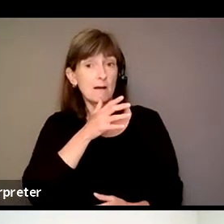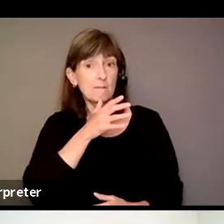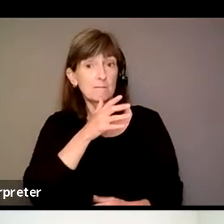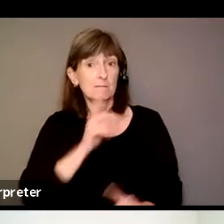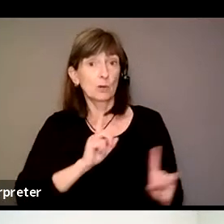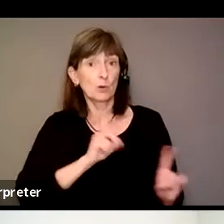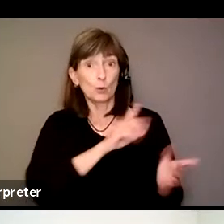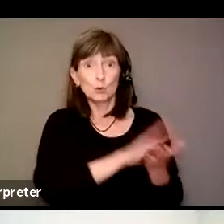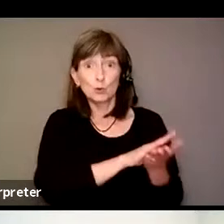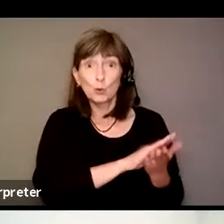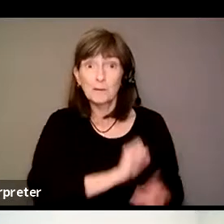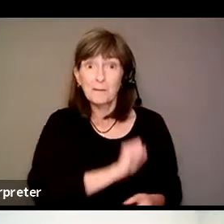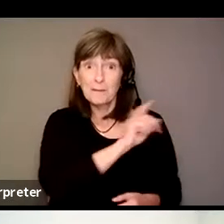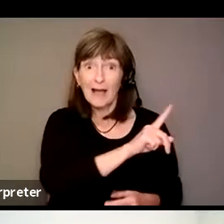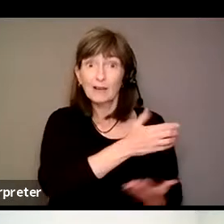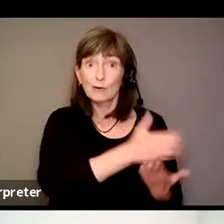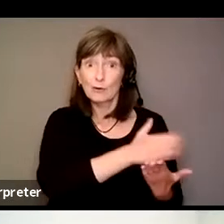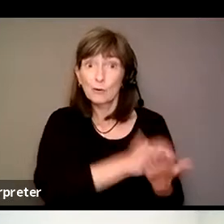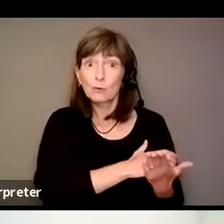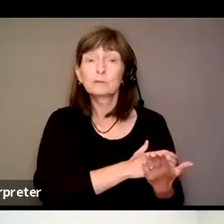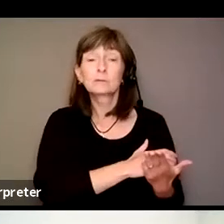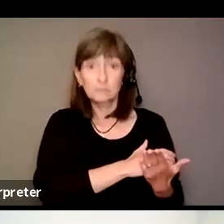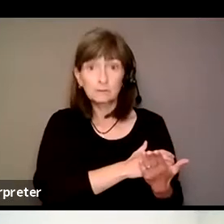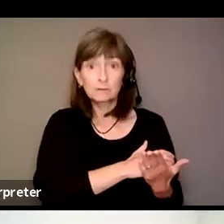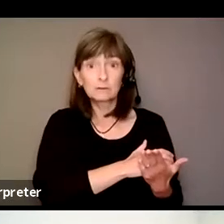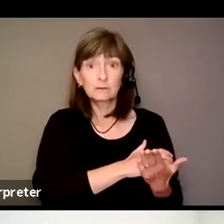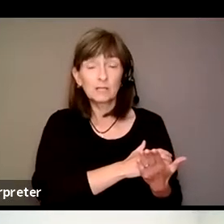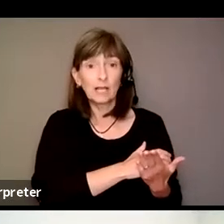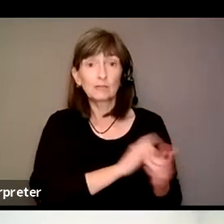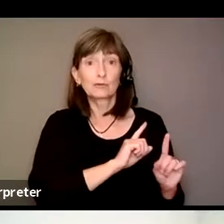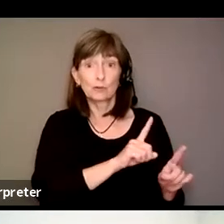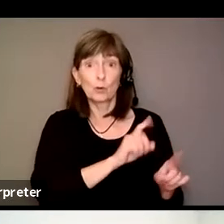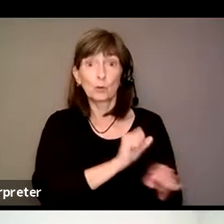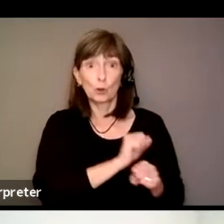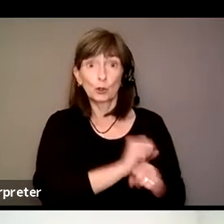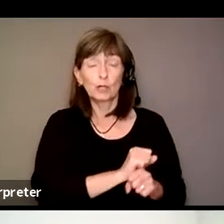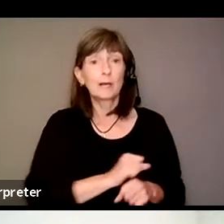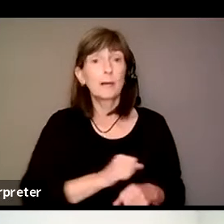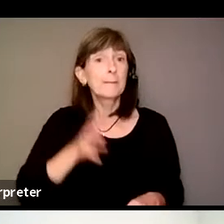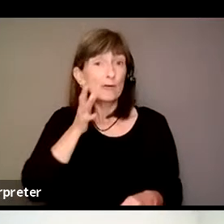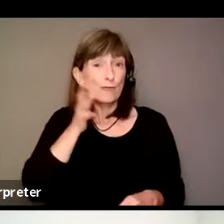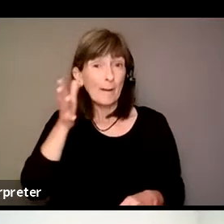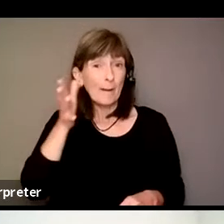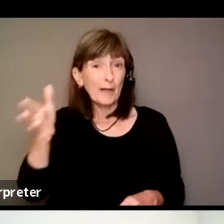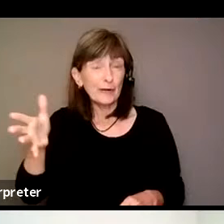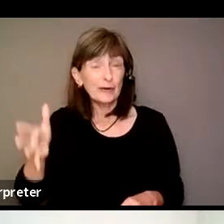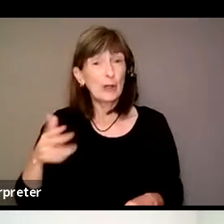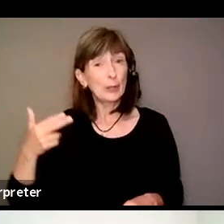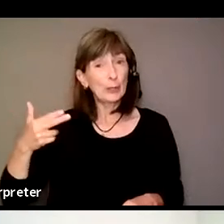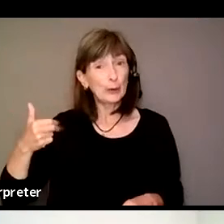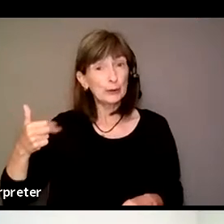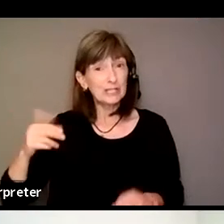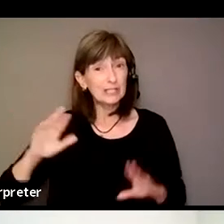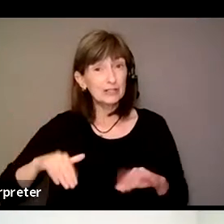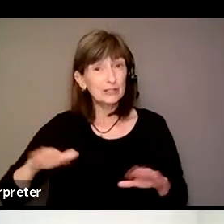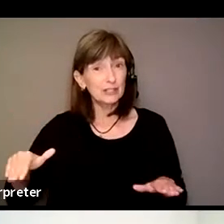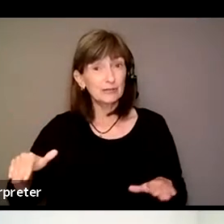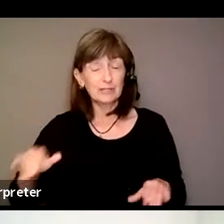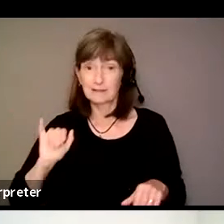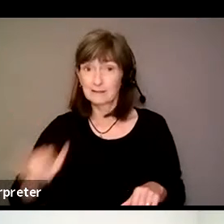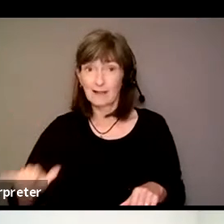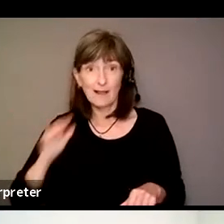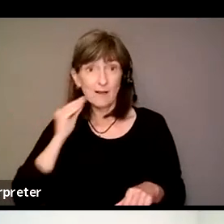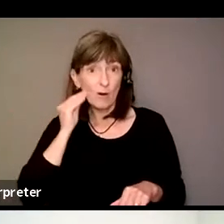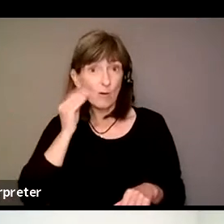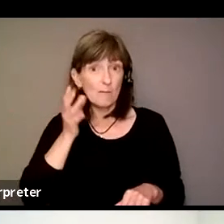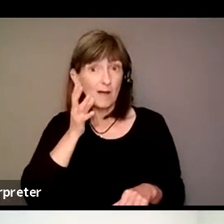to school again, got a course and went to the back to the workforce. My grandmother raised 13 children. She was the